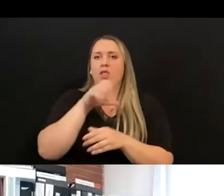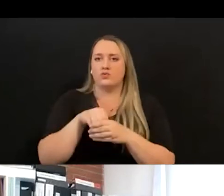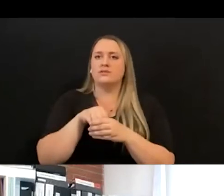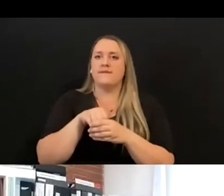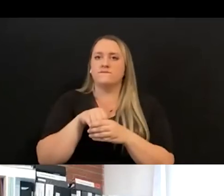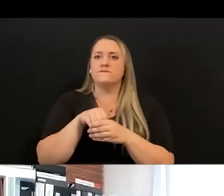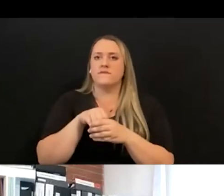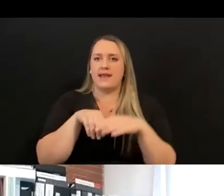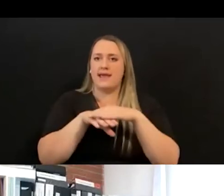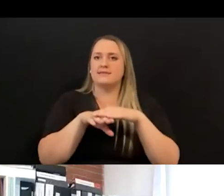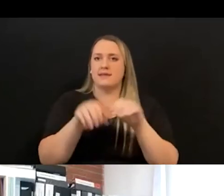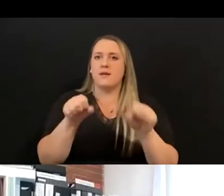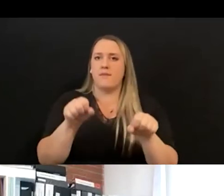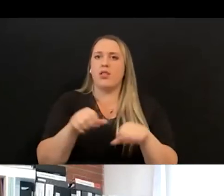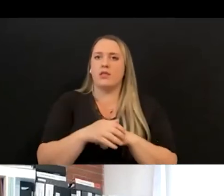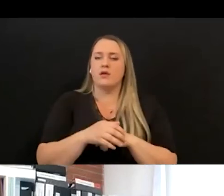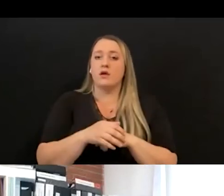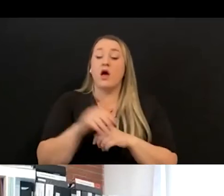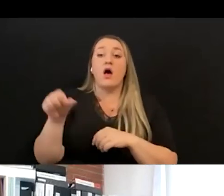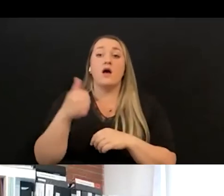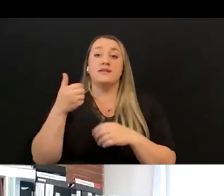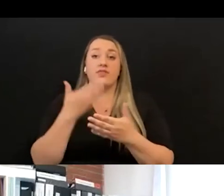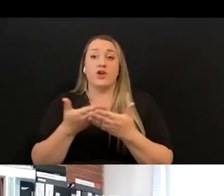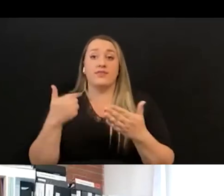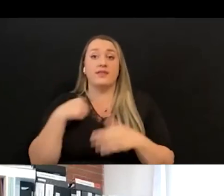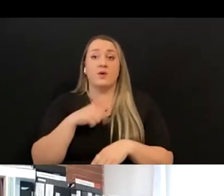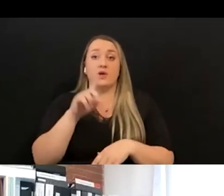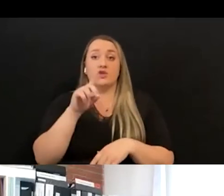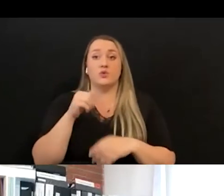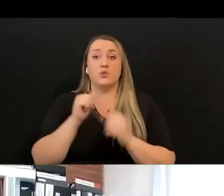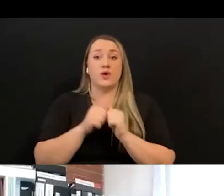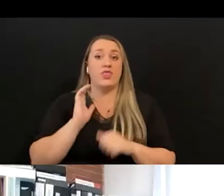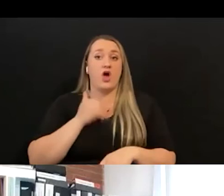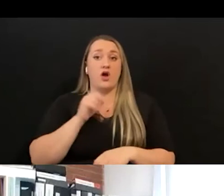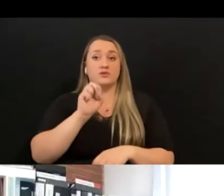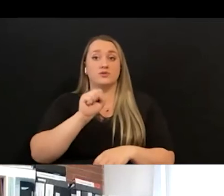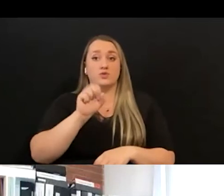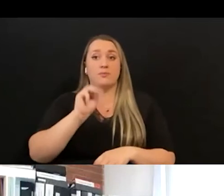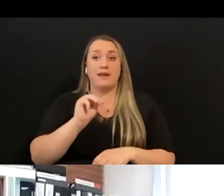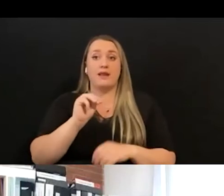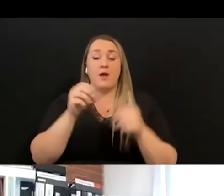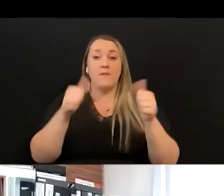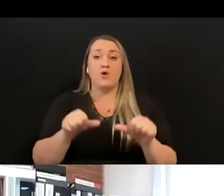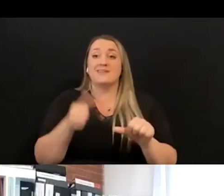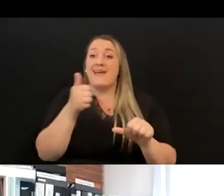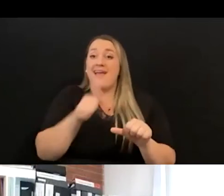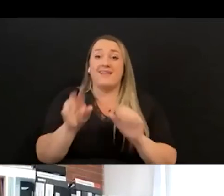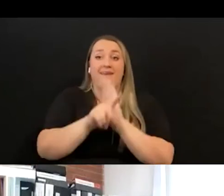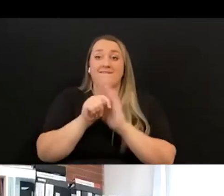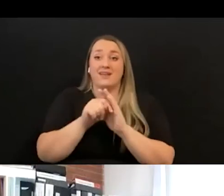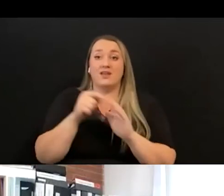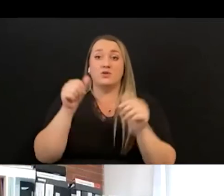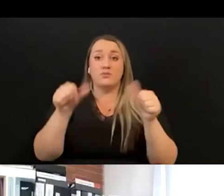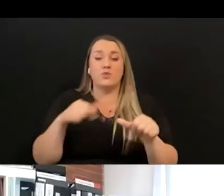and accessible. Another thing that we do with our social media posts, any videos that we post, we